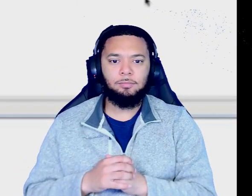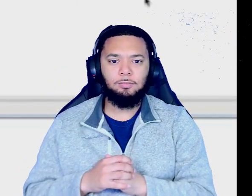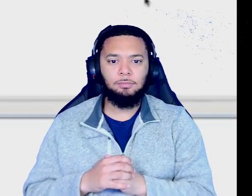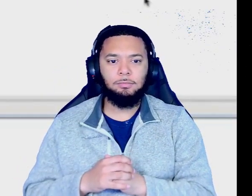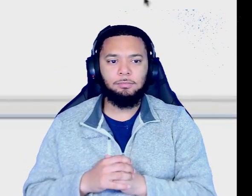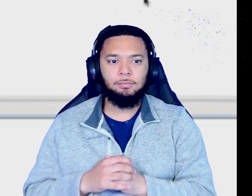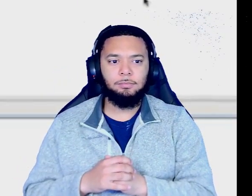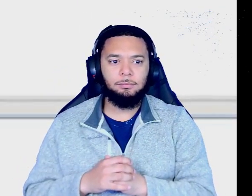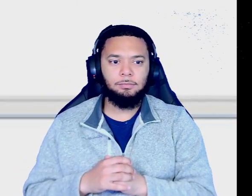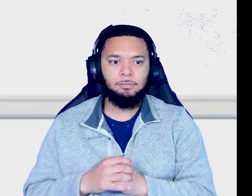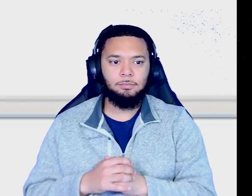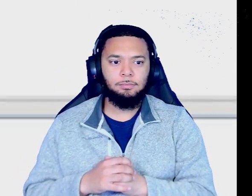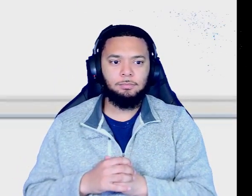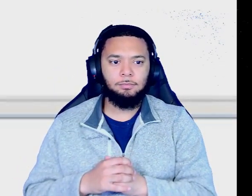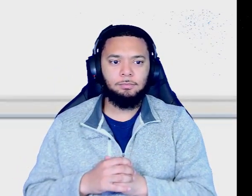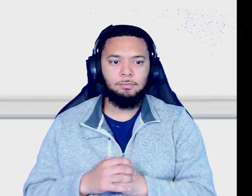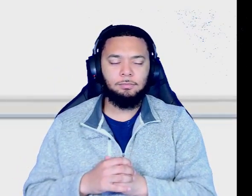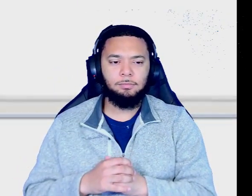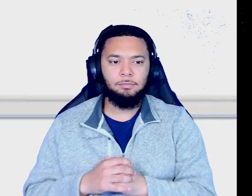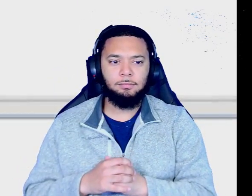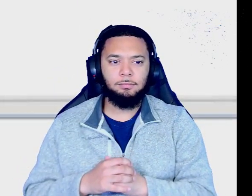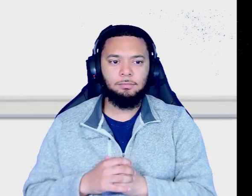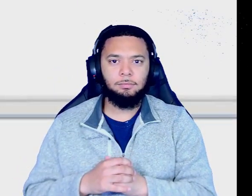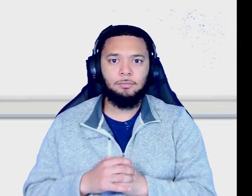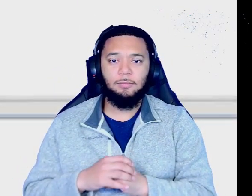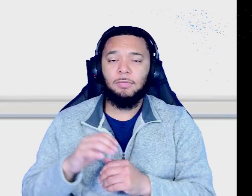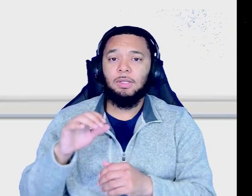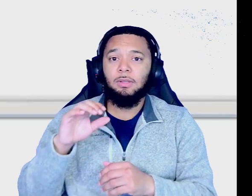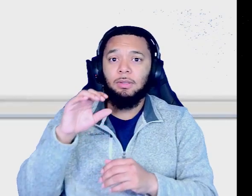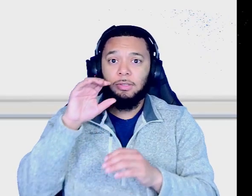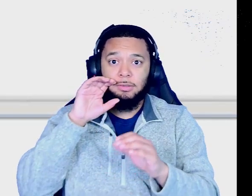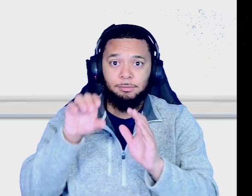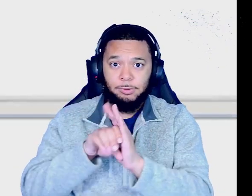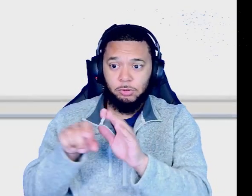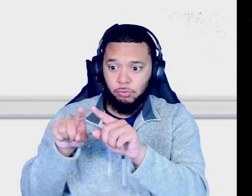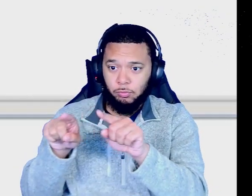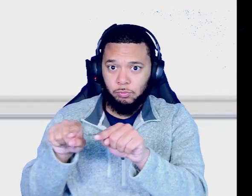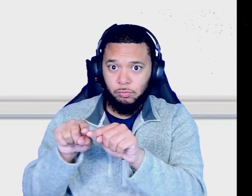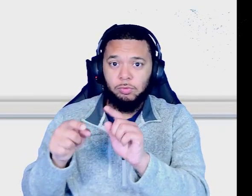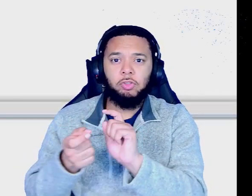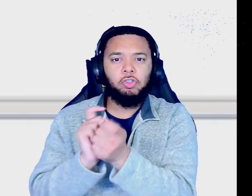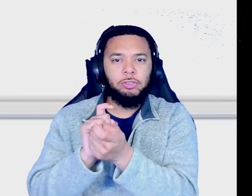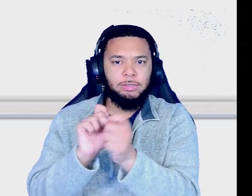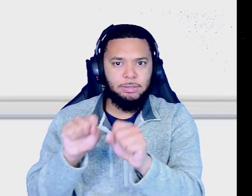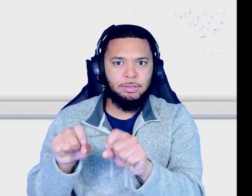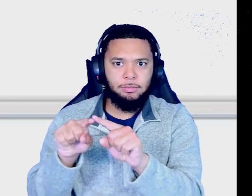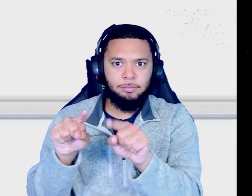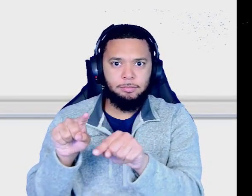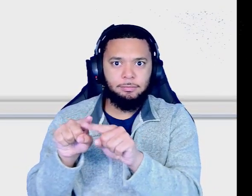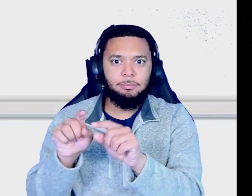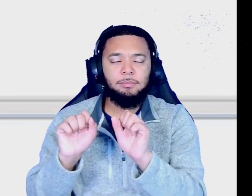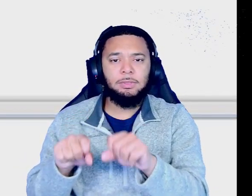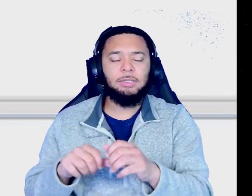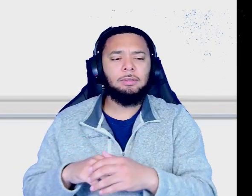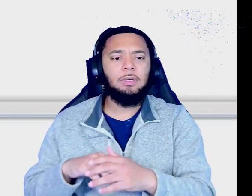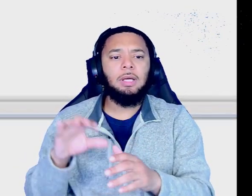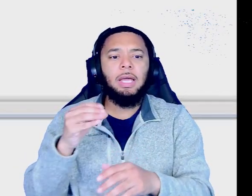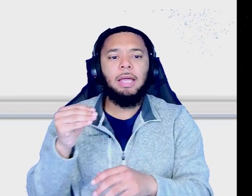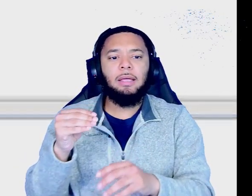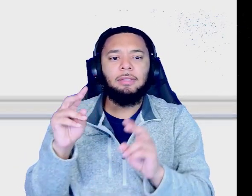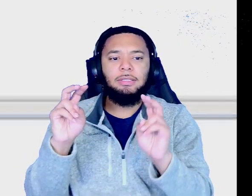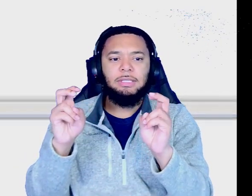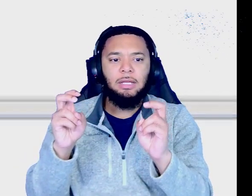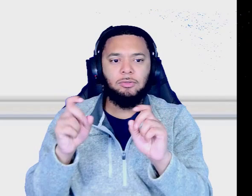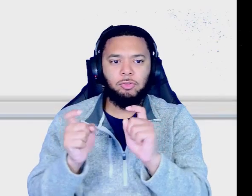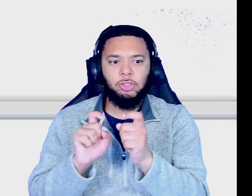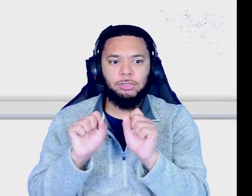can change this the icon that shows up on the left side, and you can change the title.